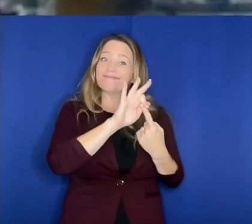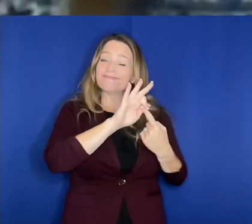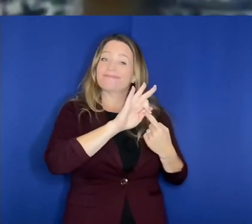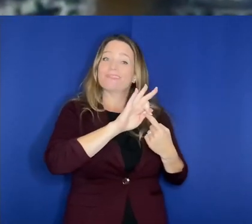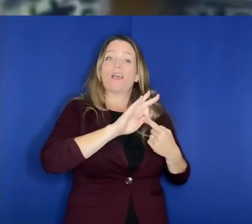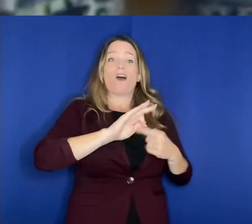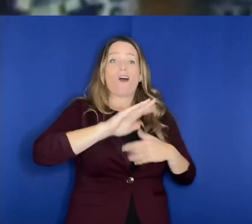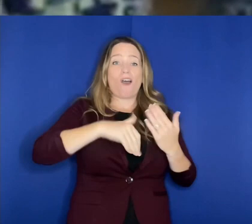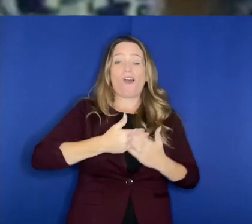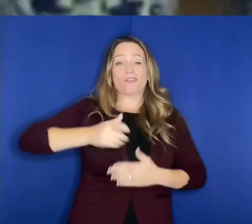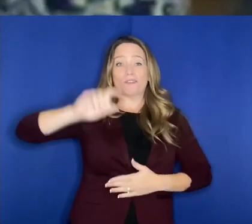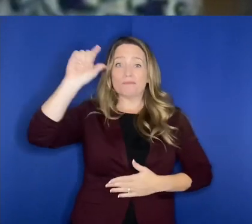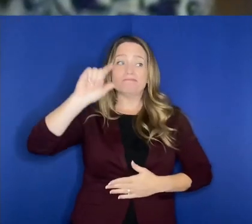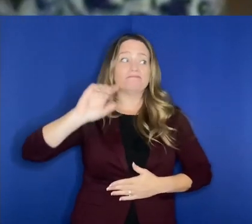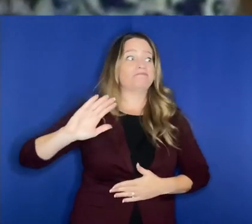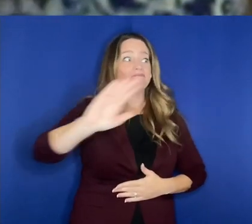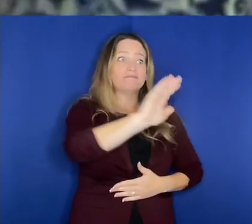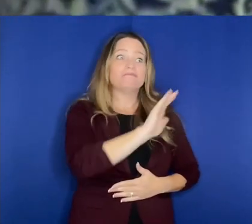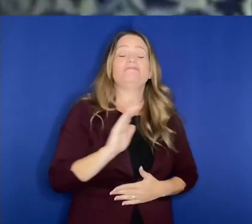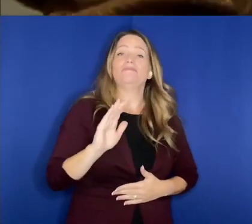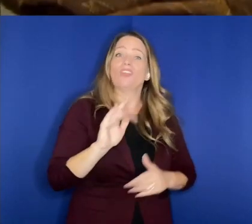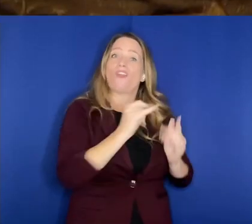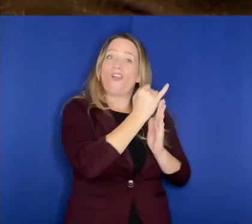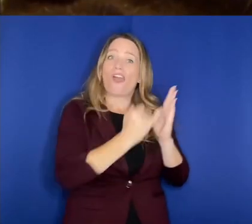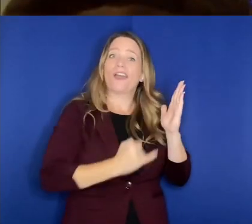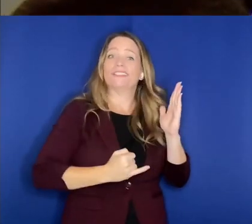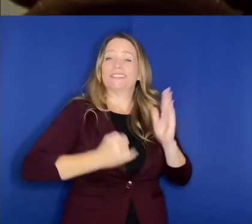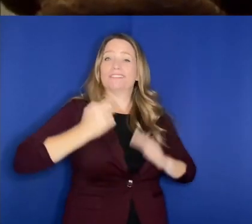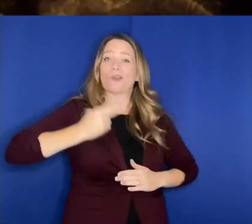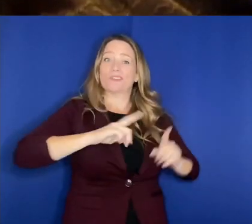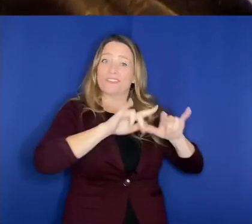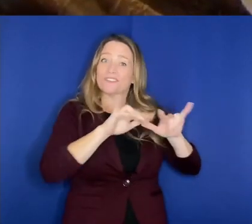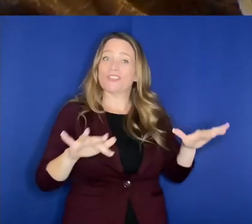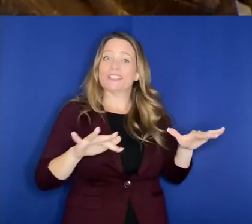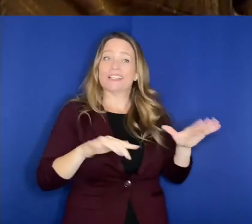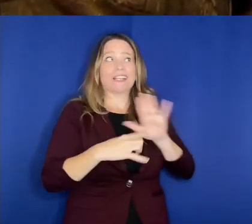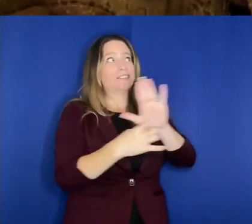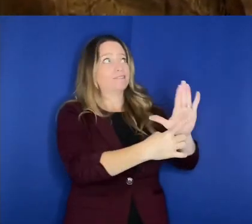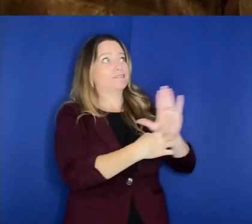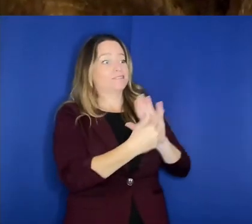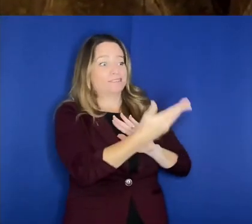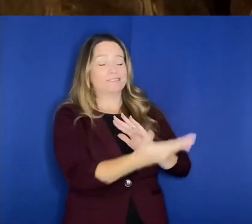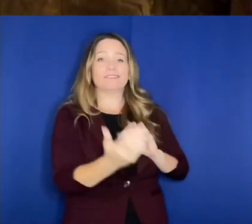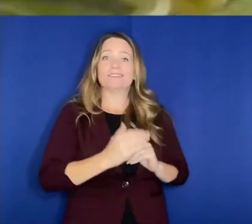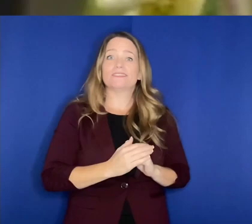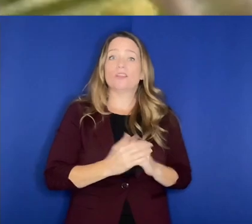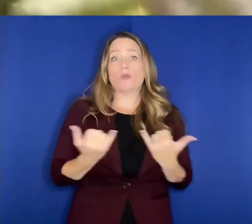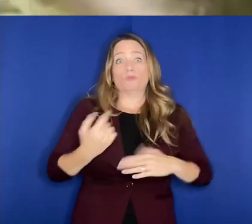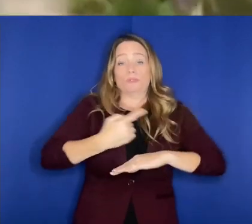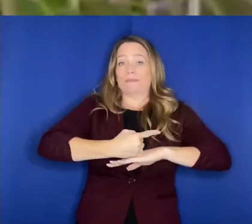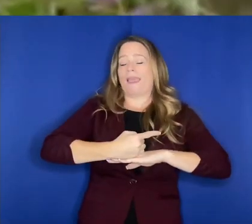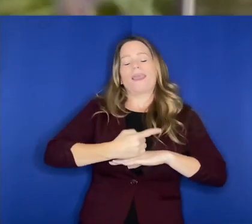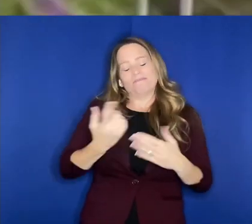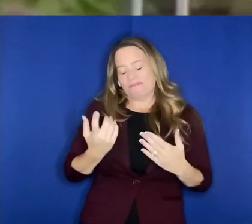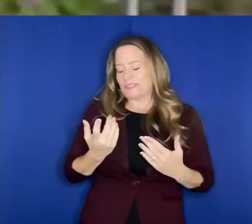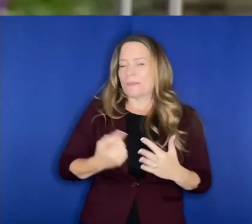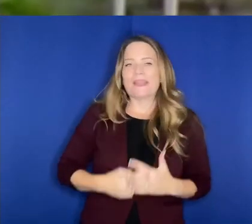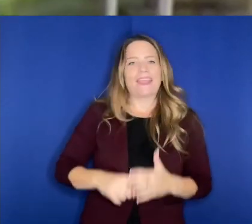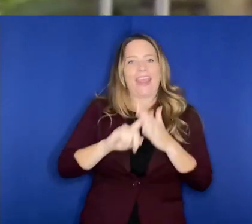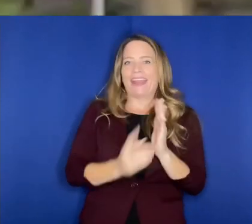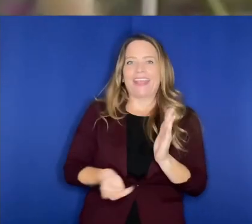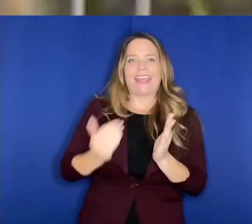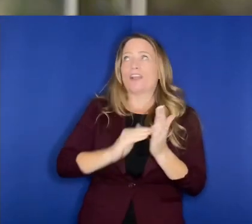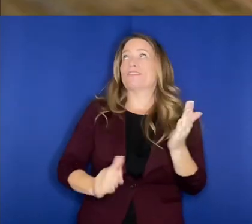Islam in all their historic and geographic diversity. Ladies and gentlemen, today marks the beginning of yet